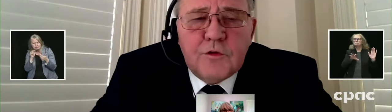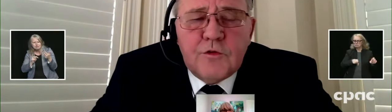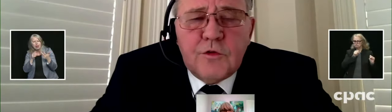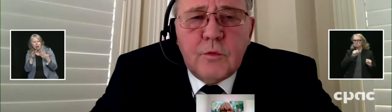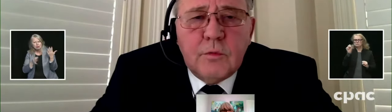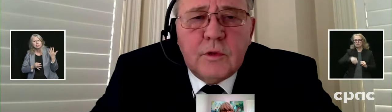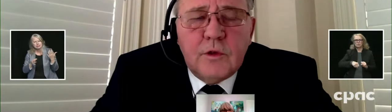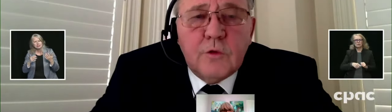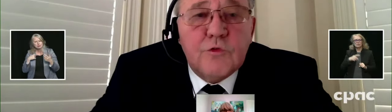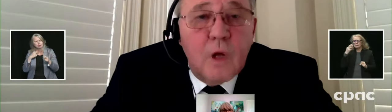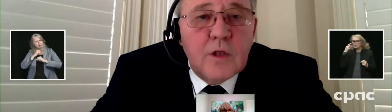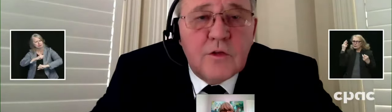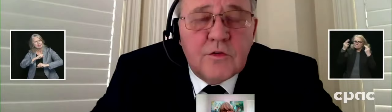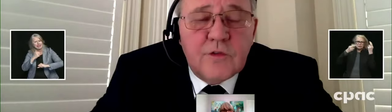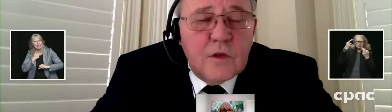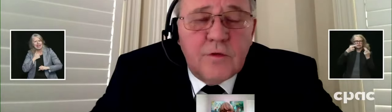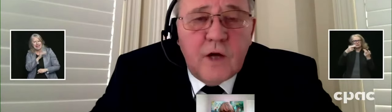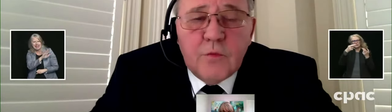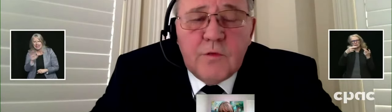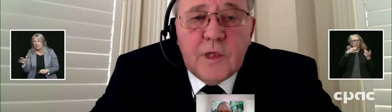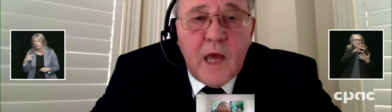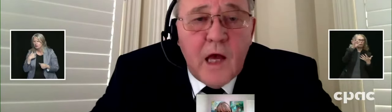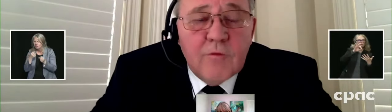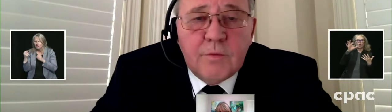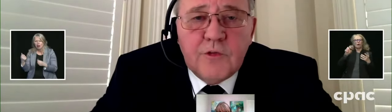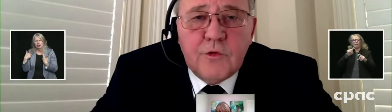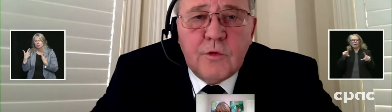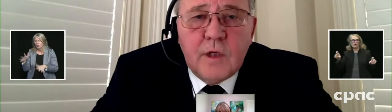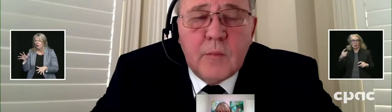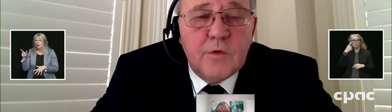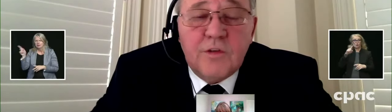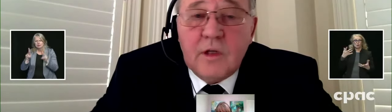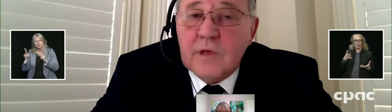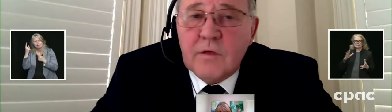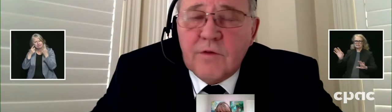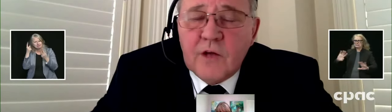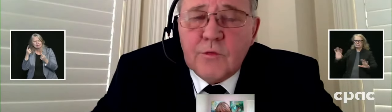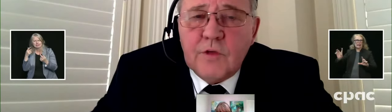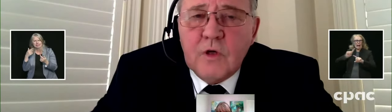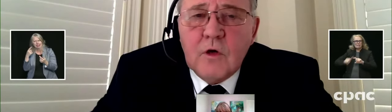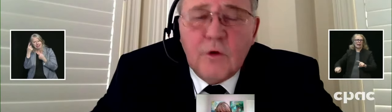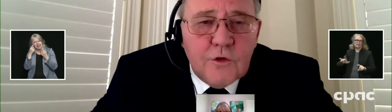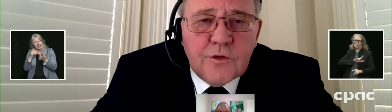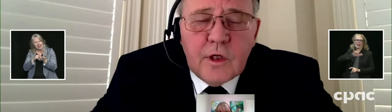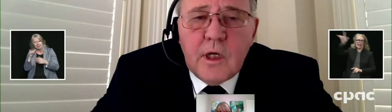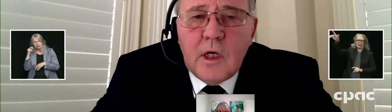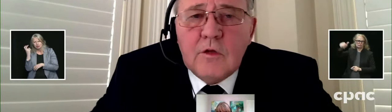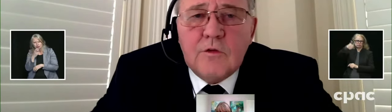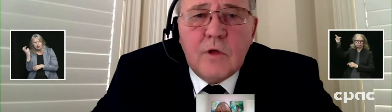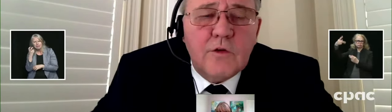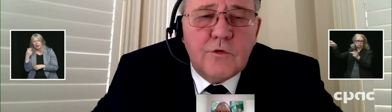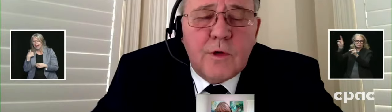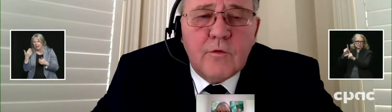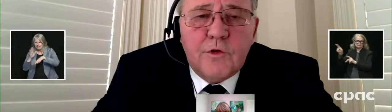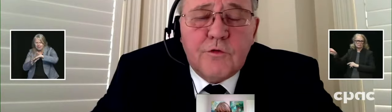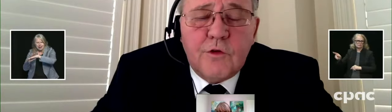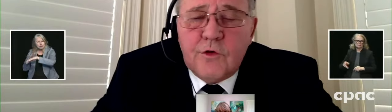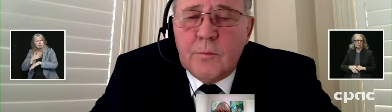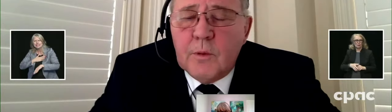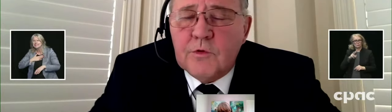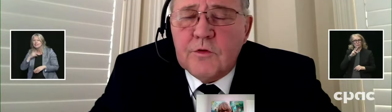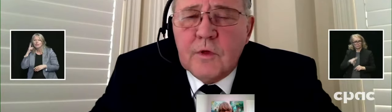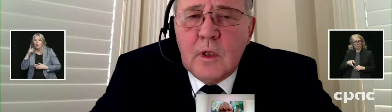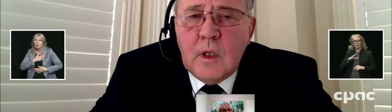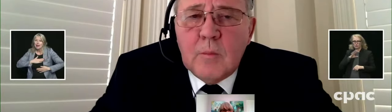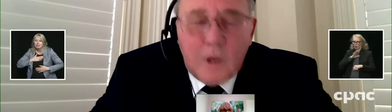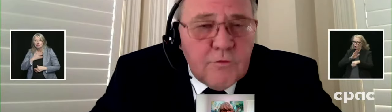to, you know, strongly disincentivize. We have issued a number of significant advisories urging Canadians not to travel for discretionary